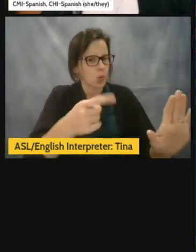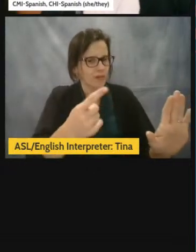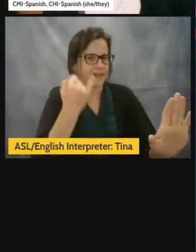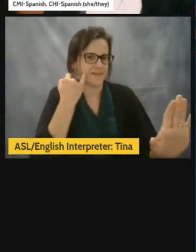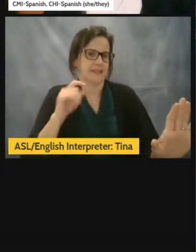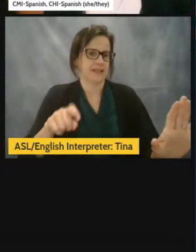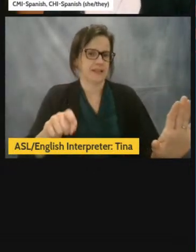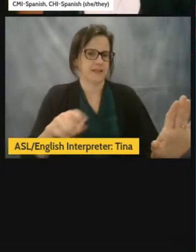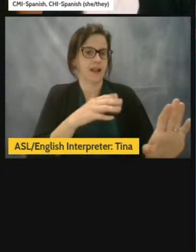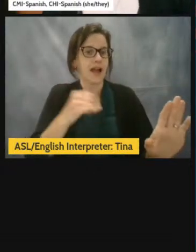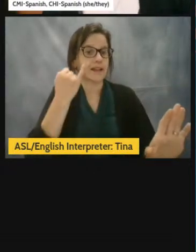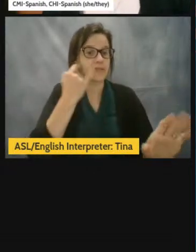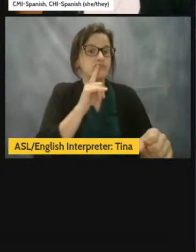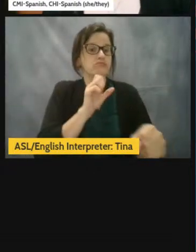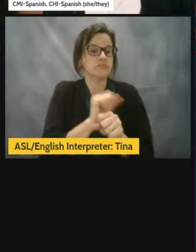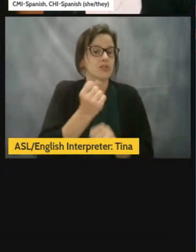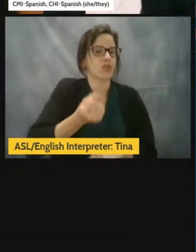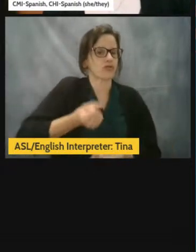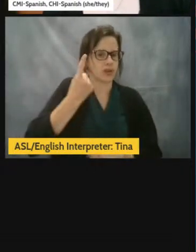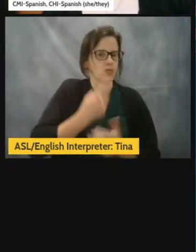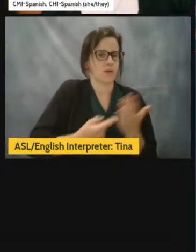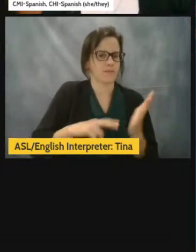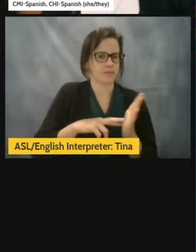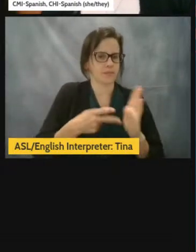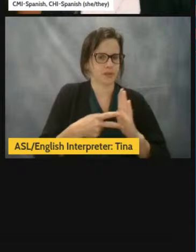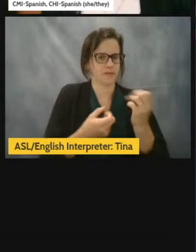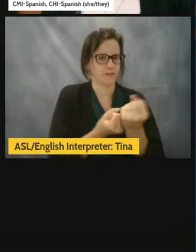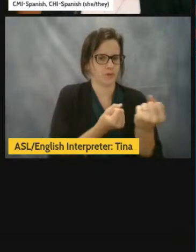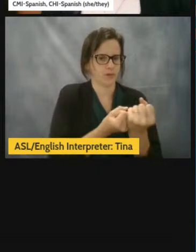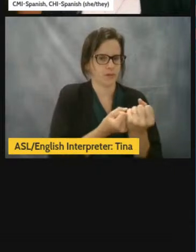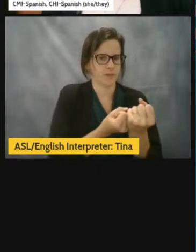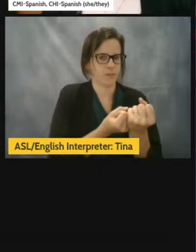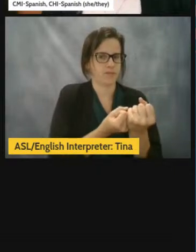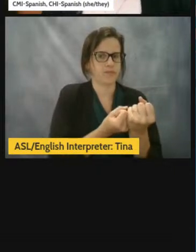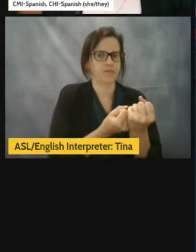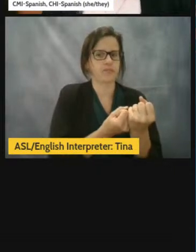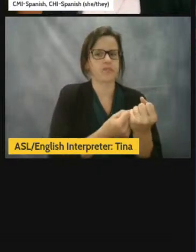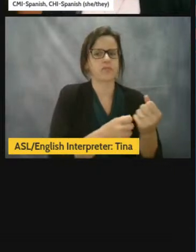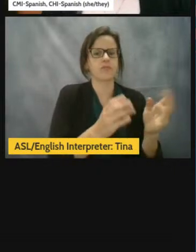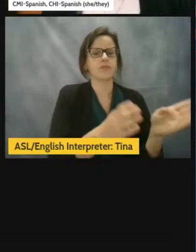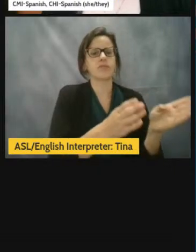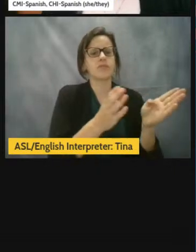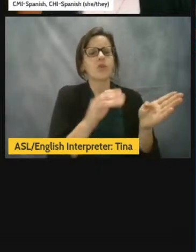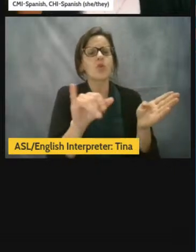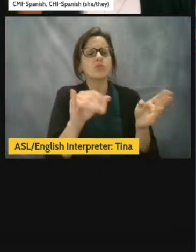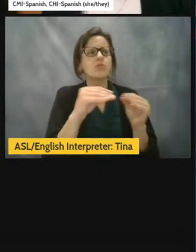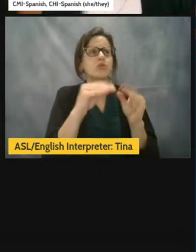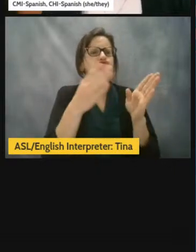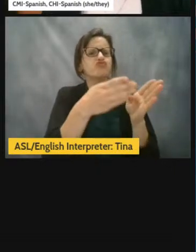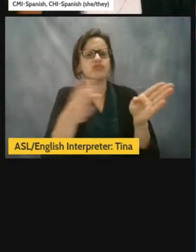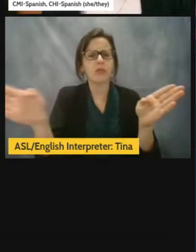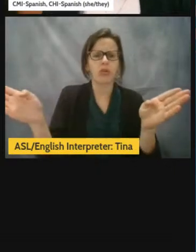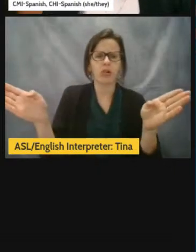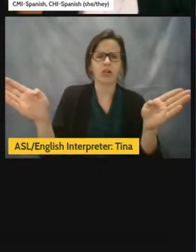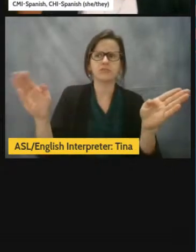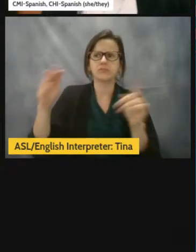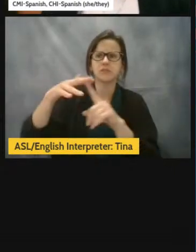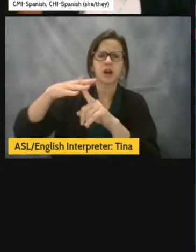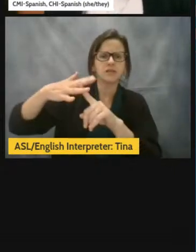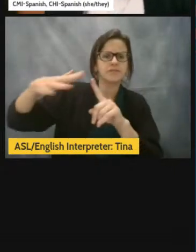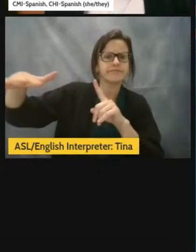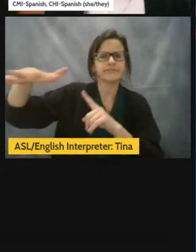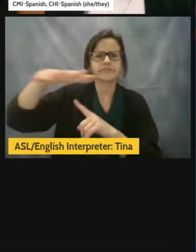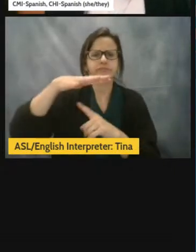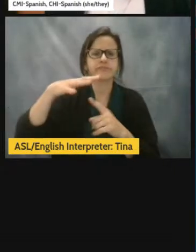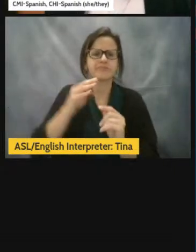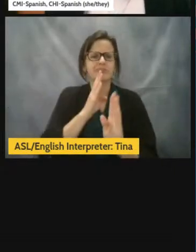if you understand what this role entails, right? But also in a more general context of speaking up on